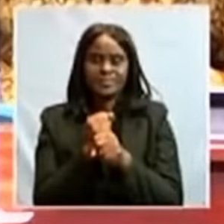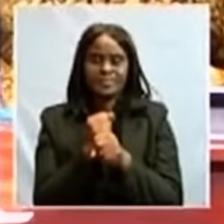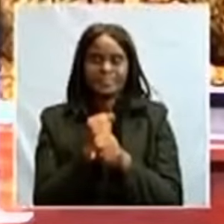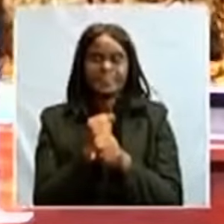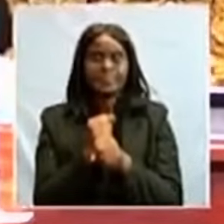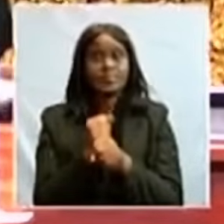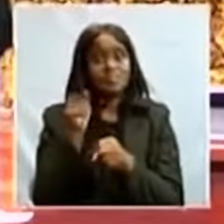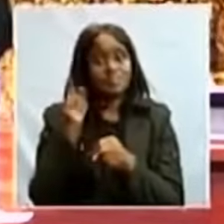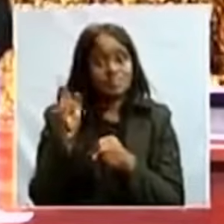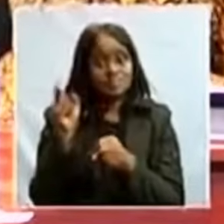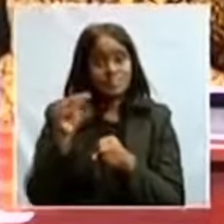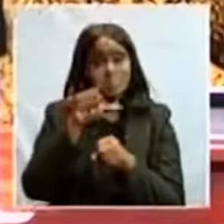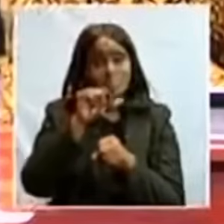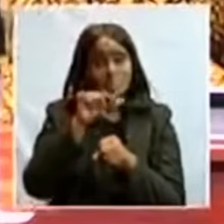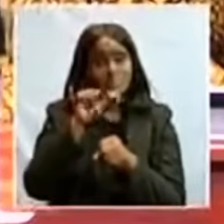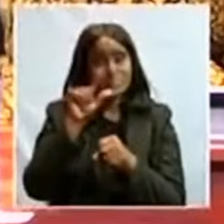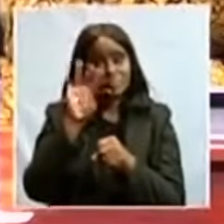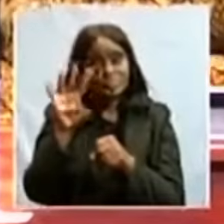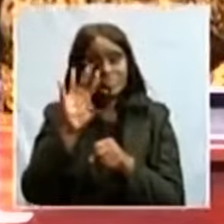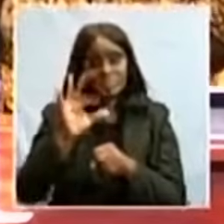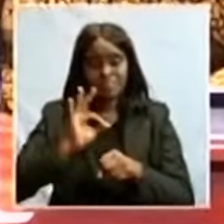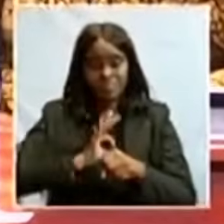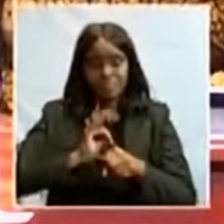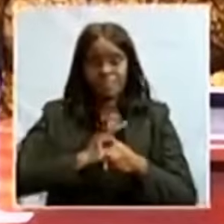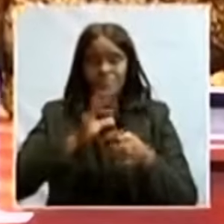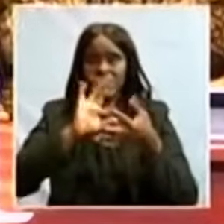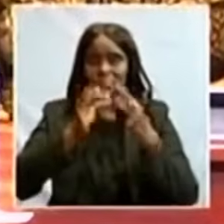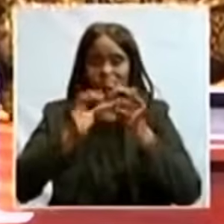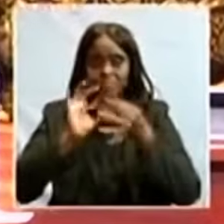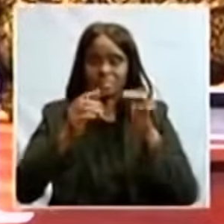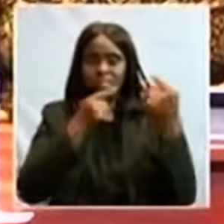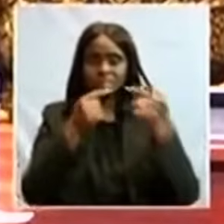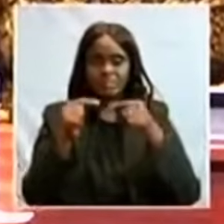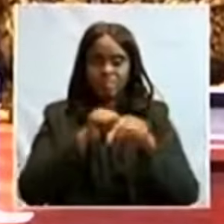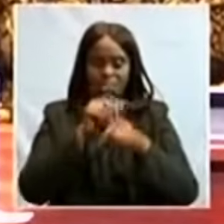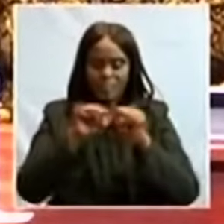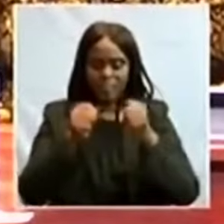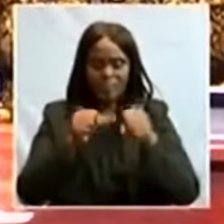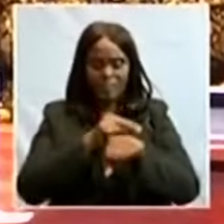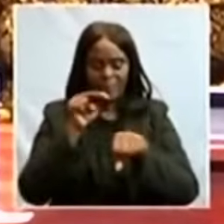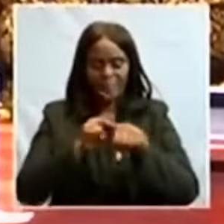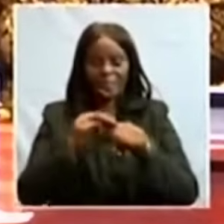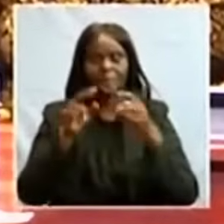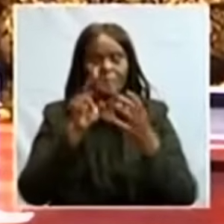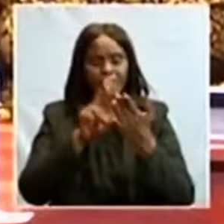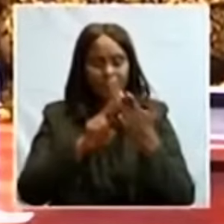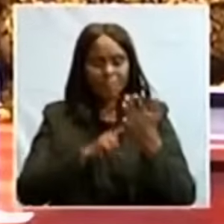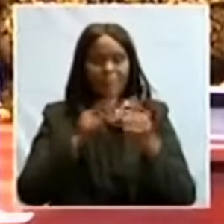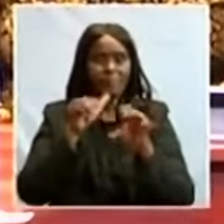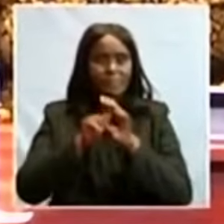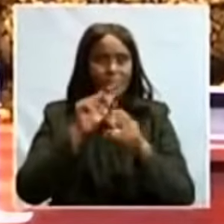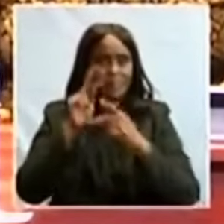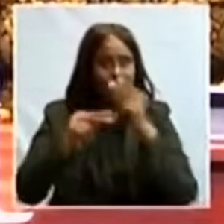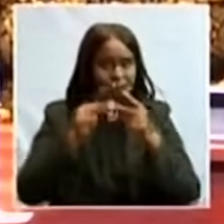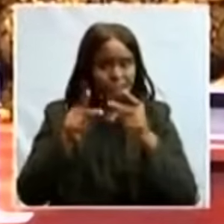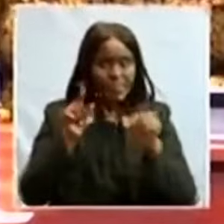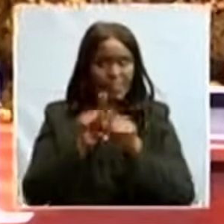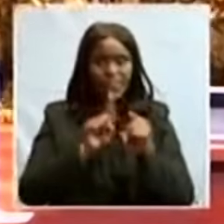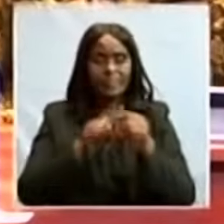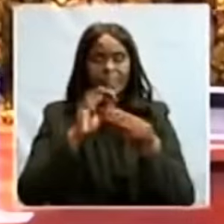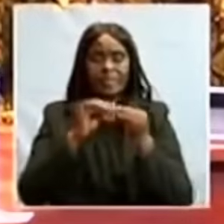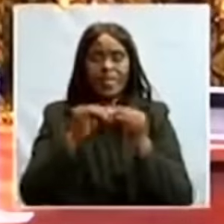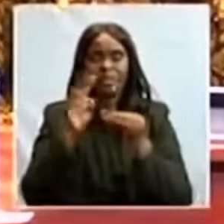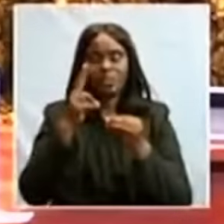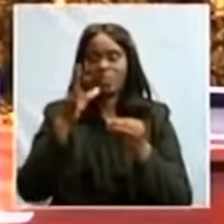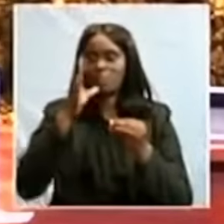at the 2024 Paris Games, breaking a national record in the process. Number 2,